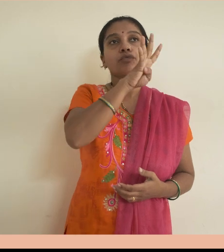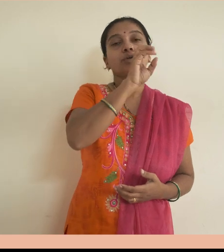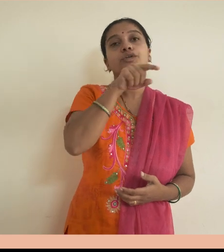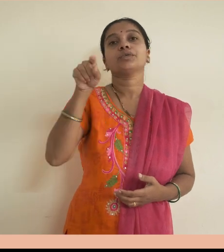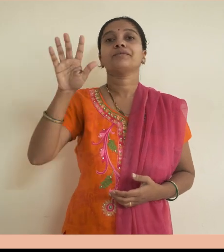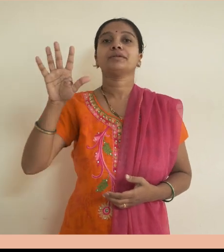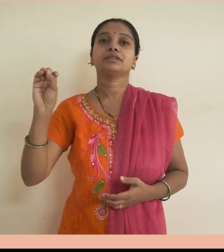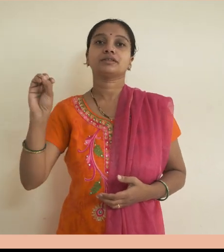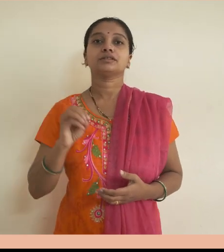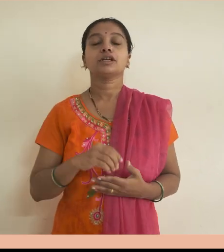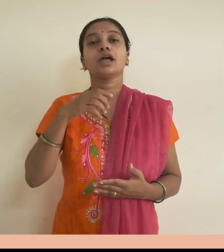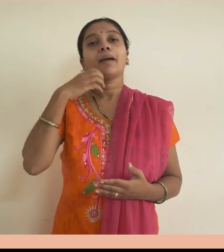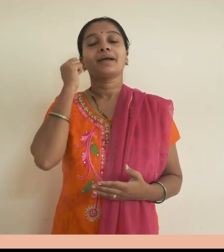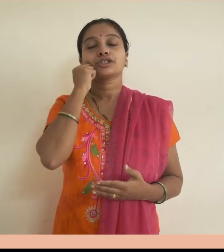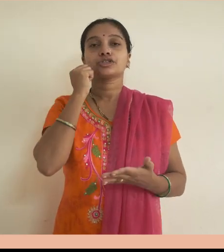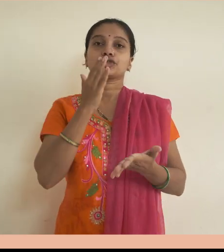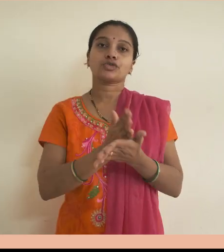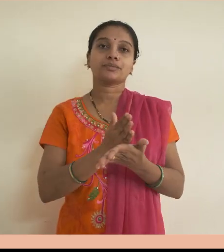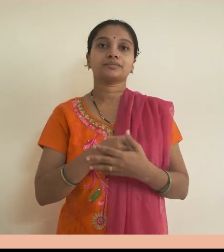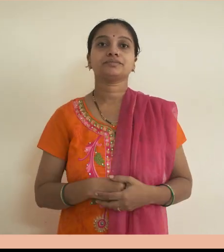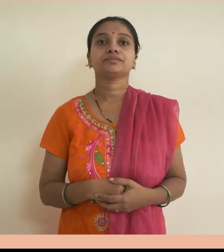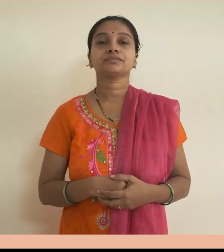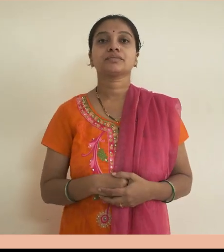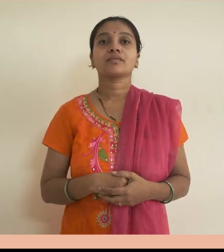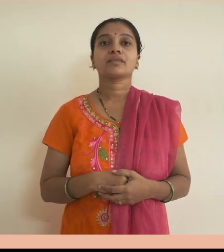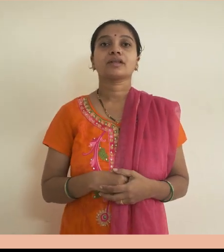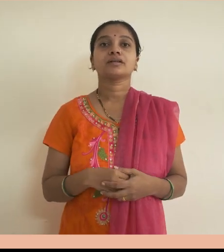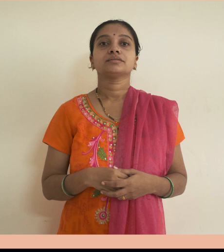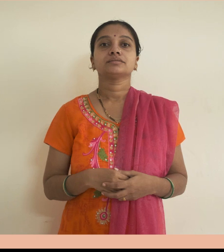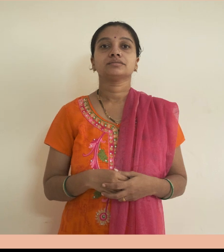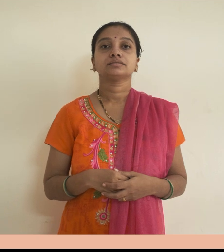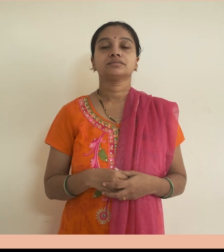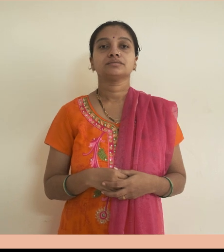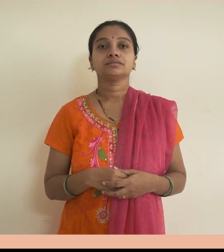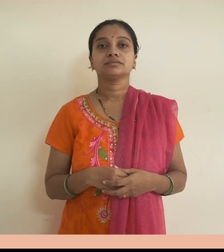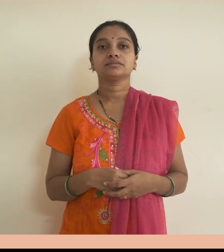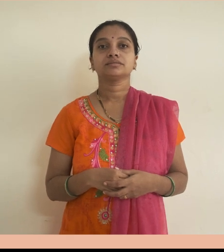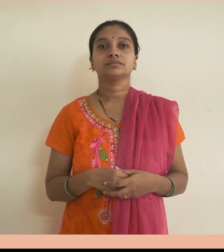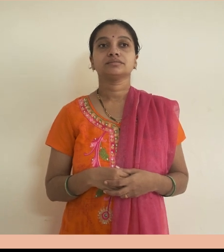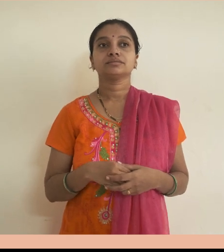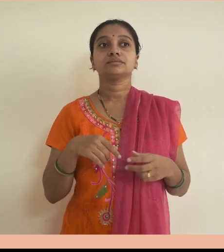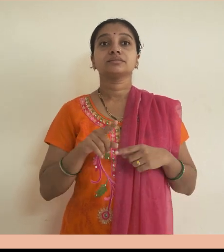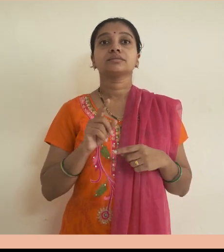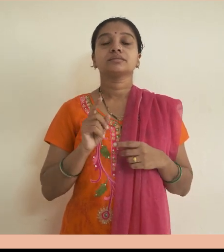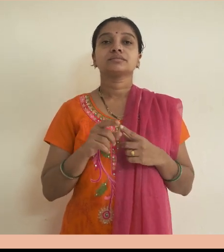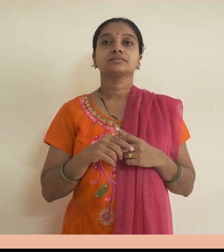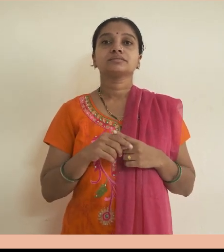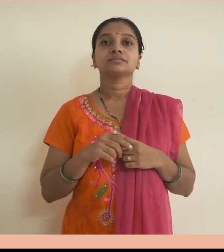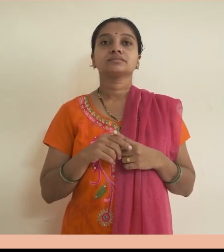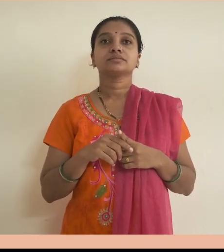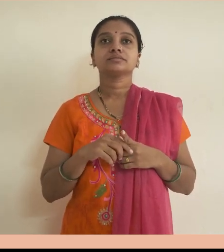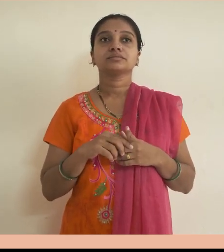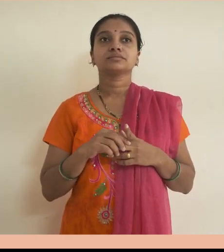the age of 40 to 50. This time frame is referred to as menopause. From menarche